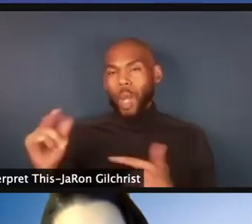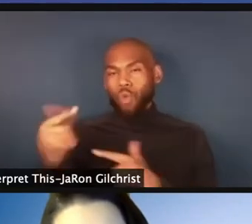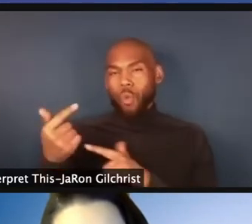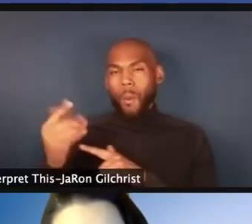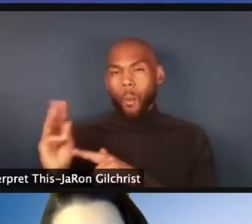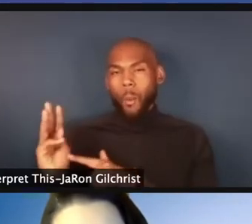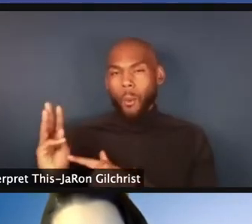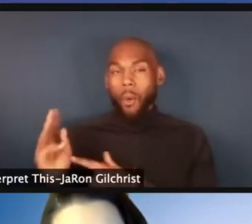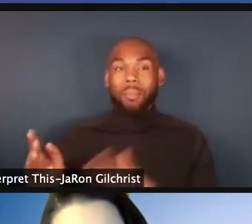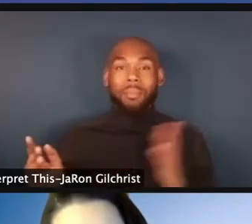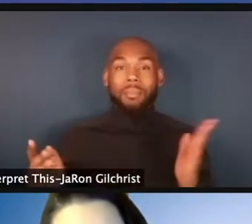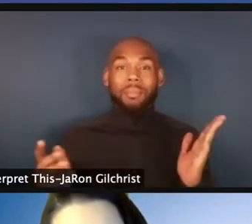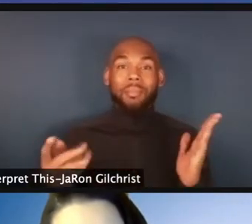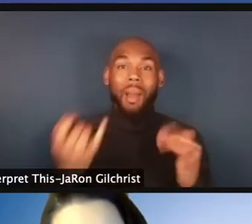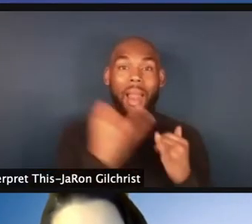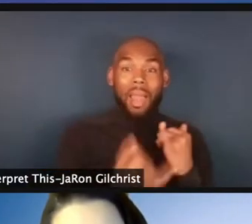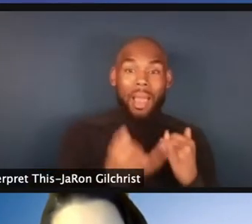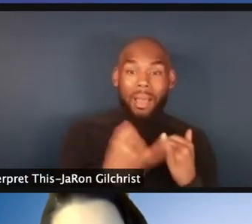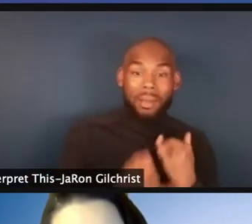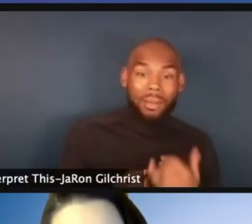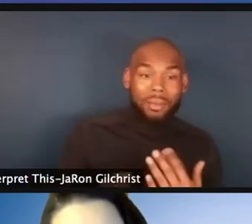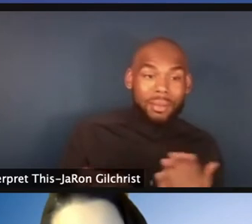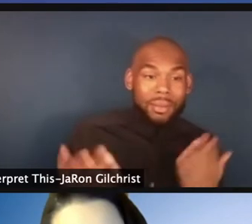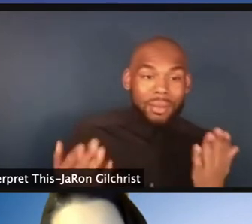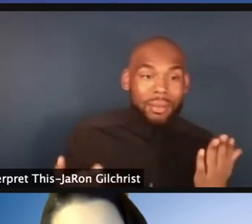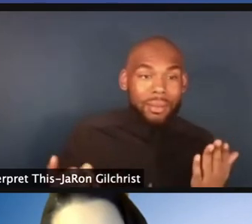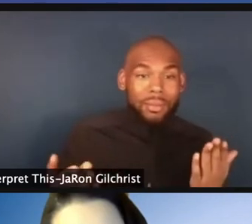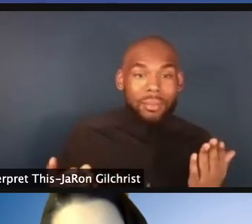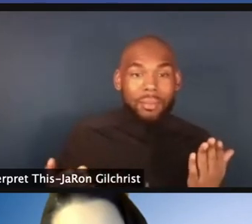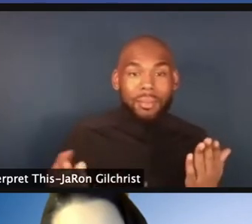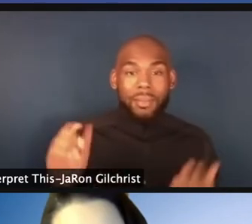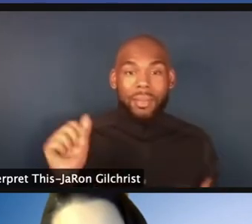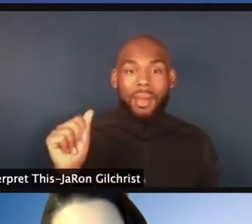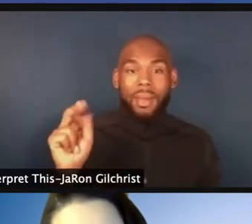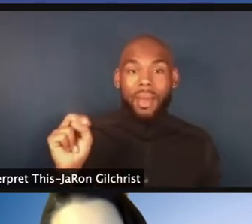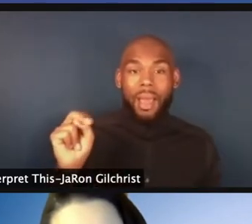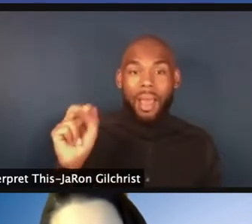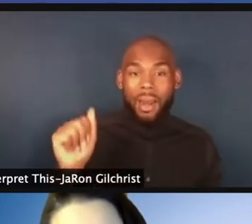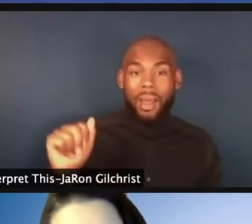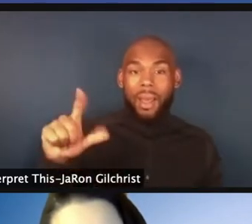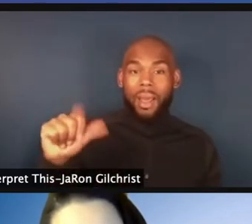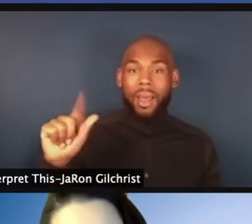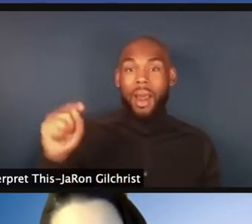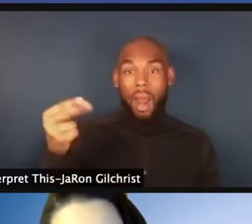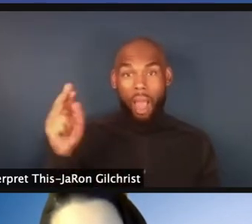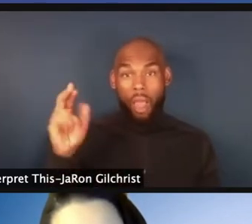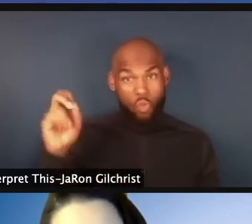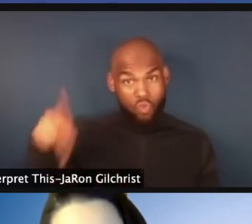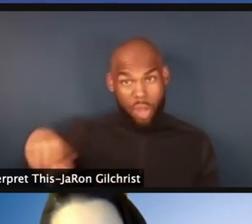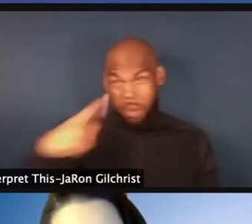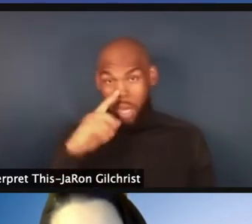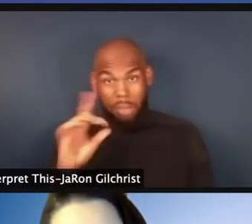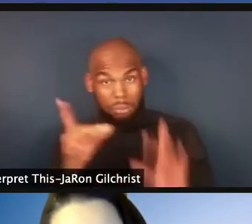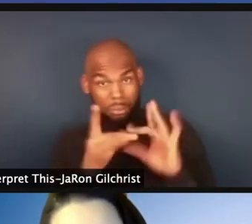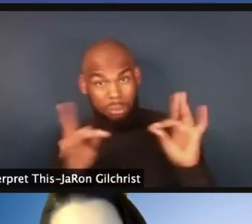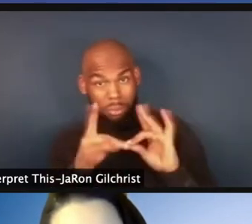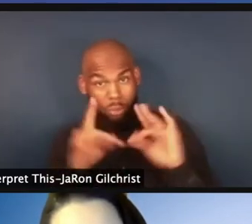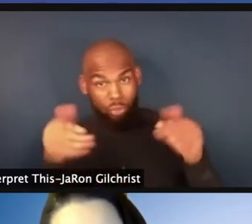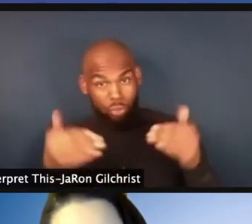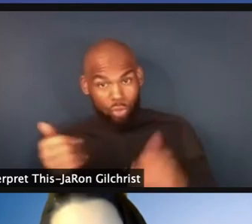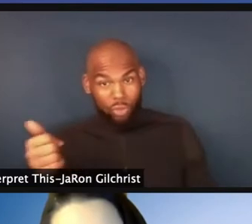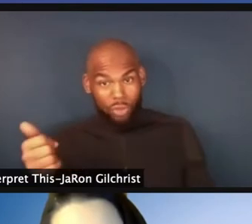last but definitely not least, Anna Lathrop. Would you mind tell us who you are? Thank you, Sophie, and thank you, Brian, for fixing